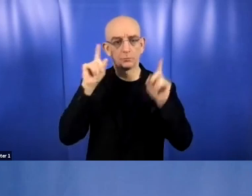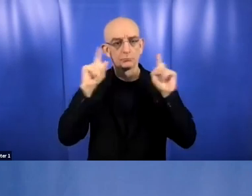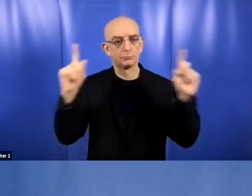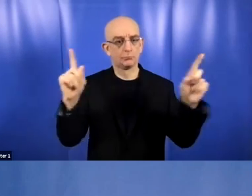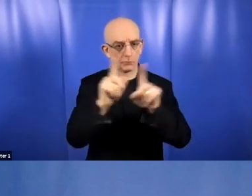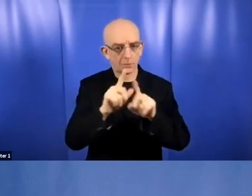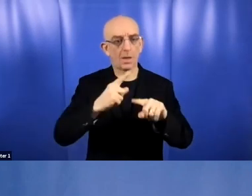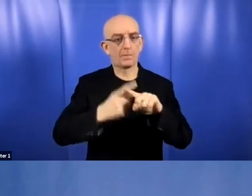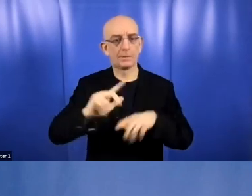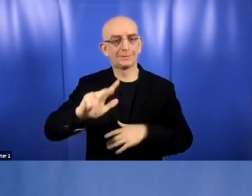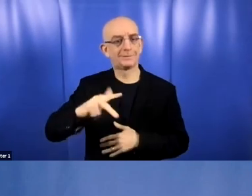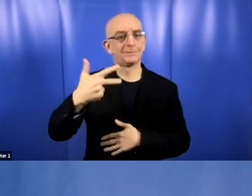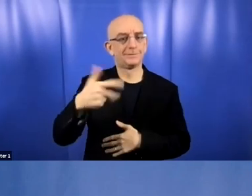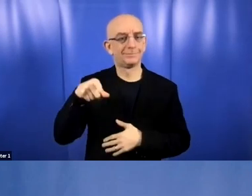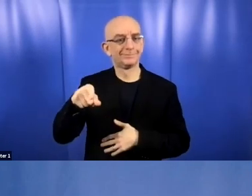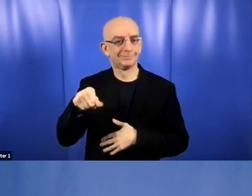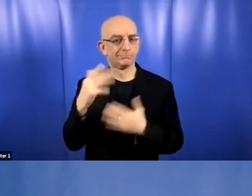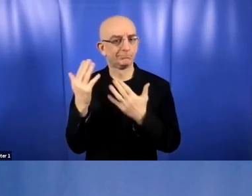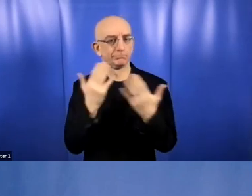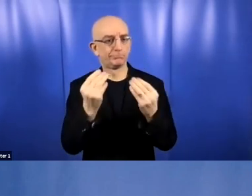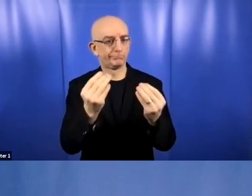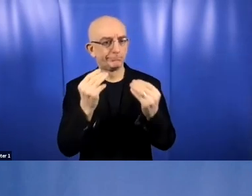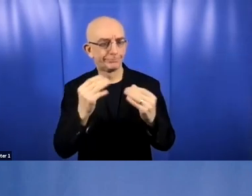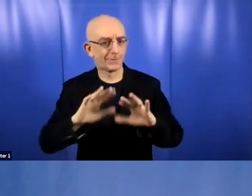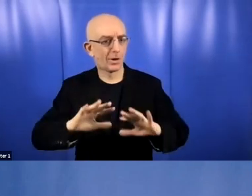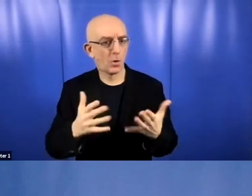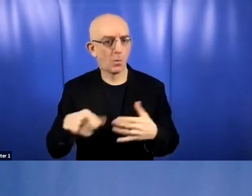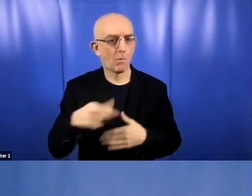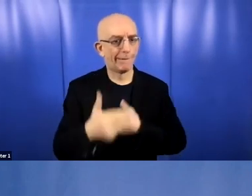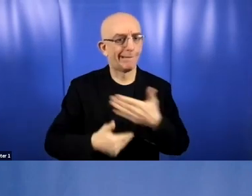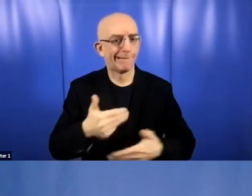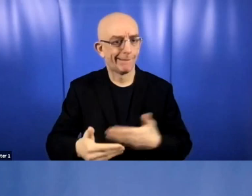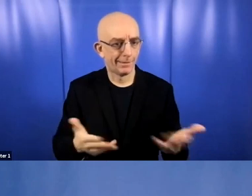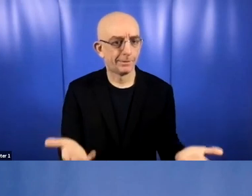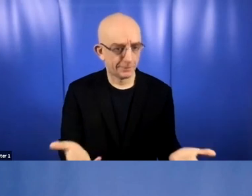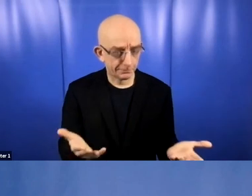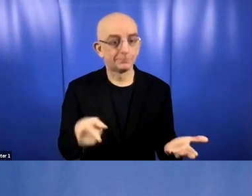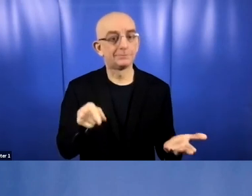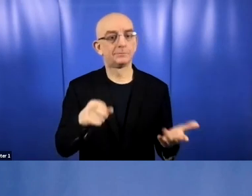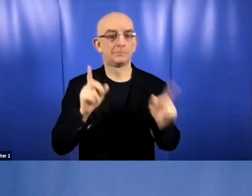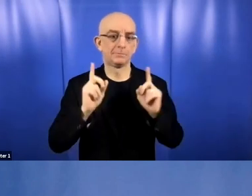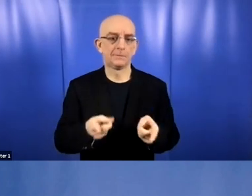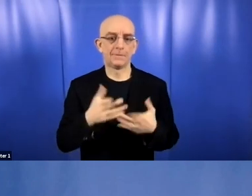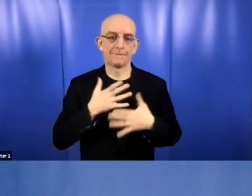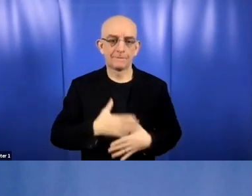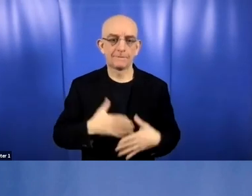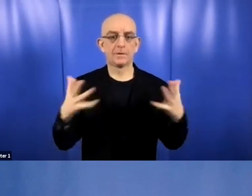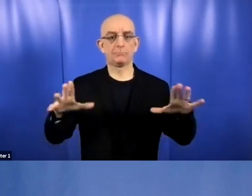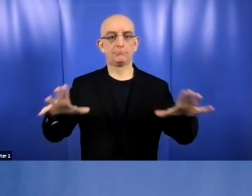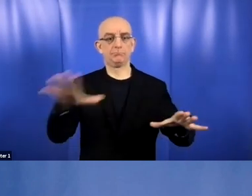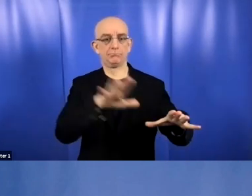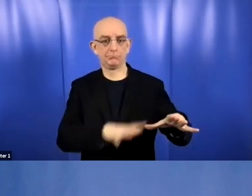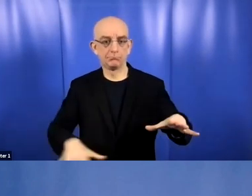Rohingya, where it looked at the support to Rohingya given by Bangladesh, Thailand and Malaysia,